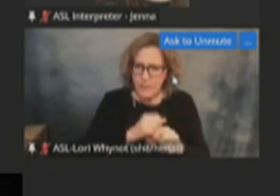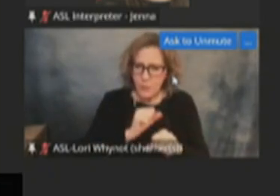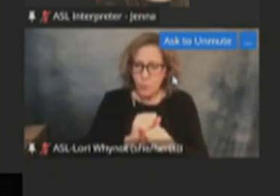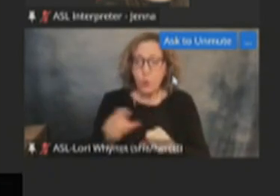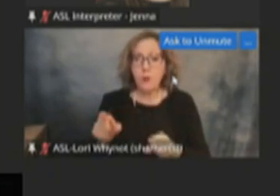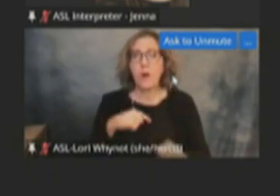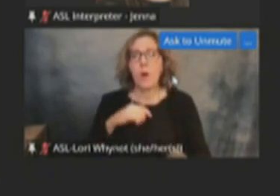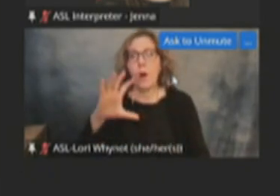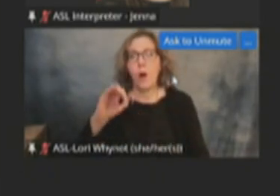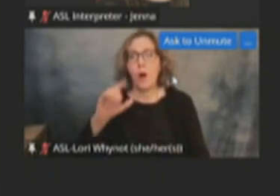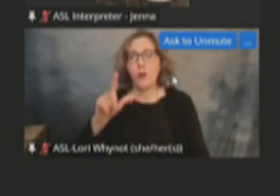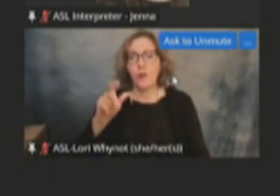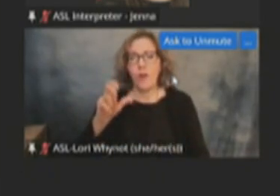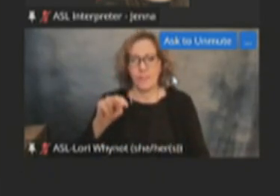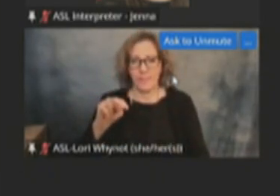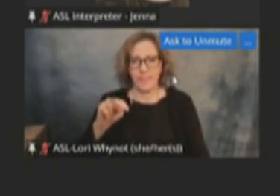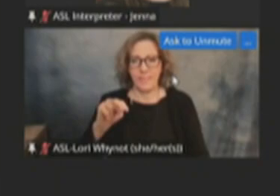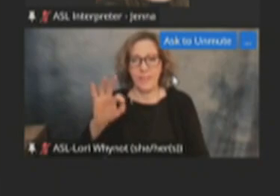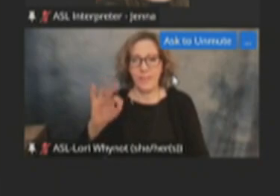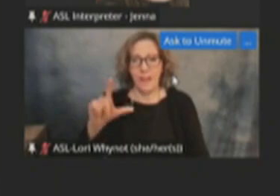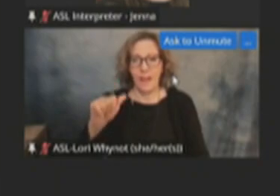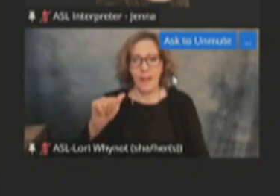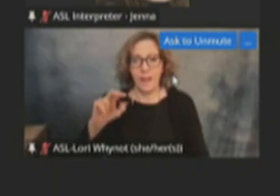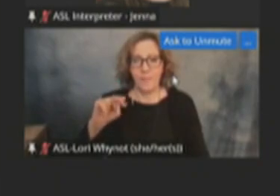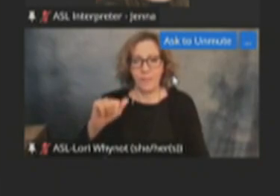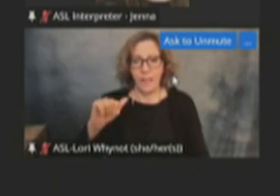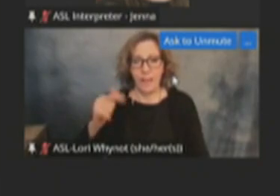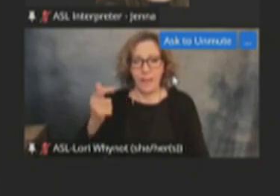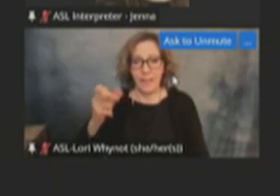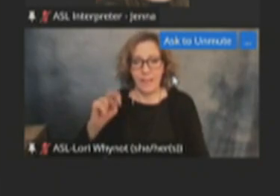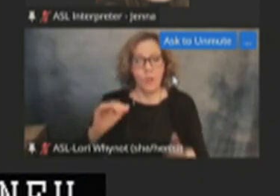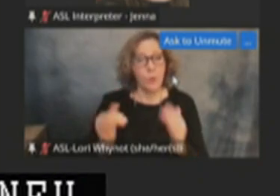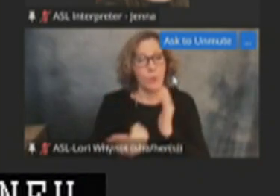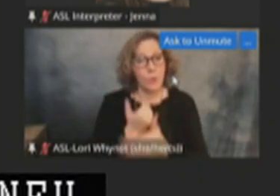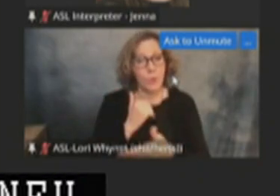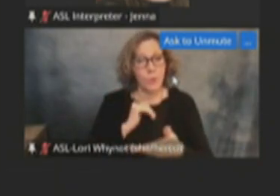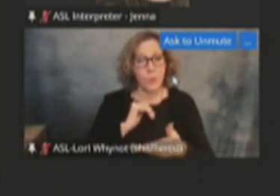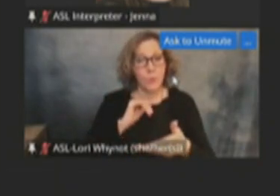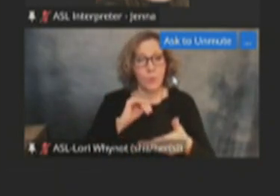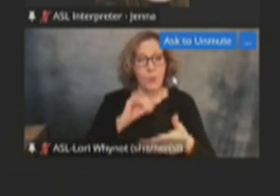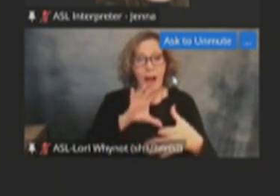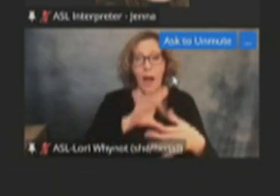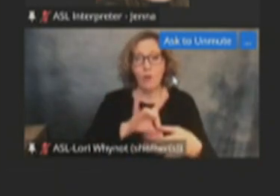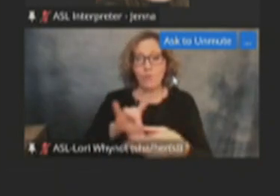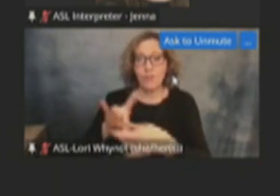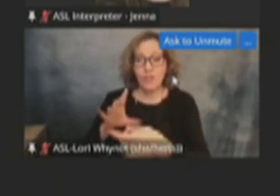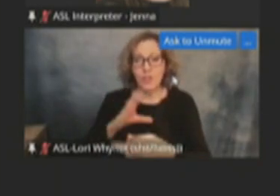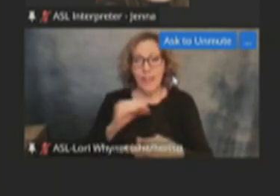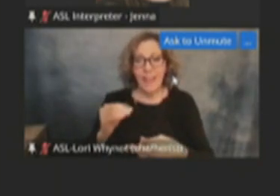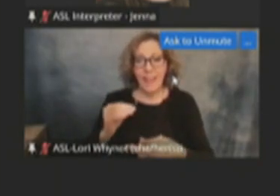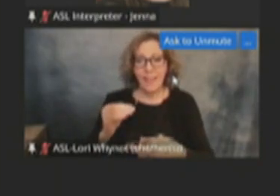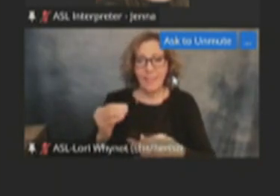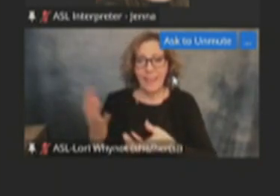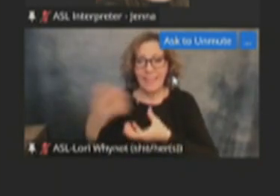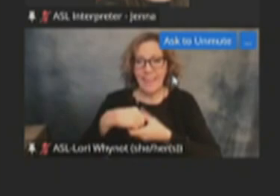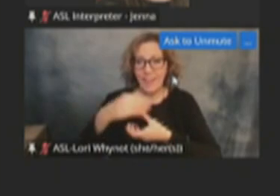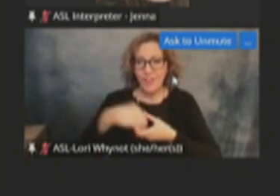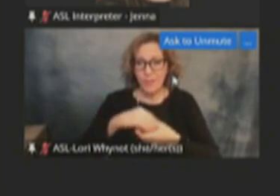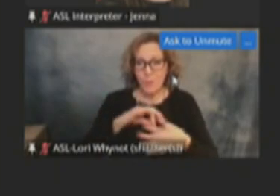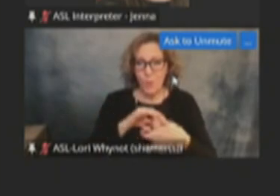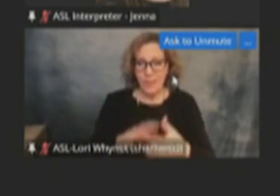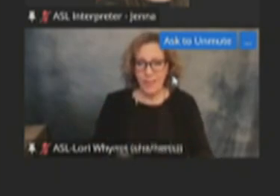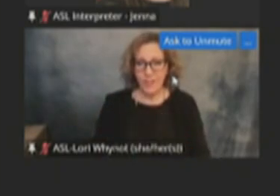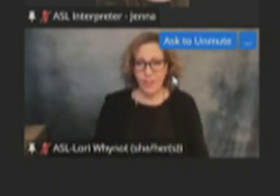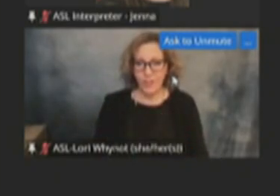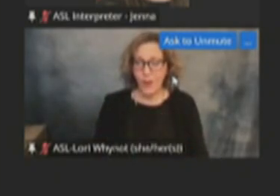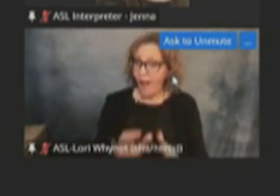and engagement coordinator. So welcome, Colleen. She's attending her first meeting. Congratulations. Oh,